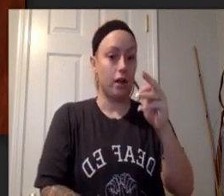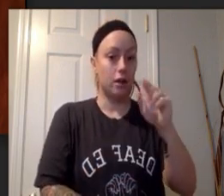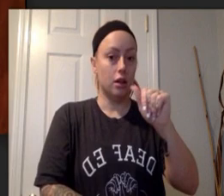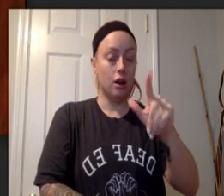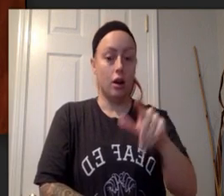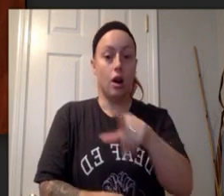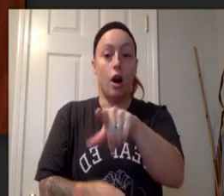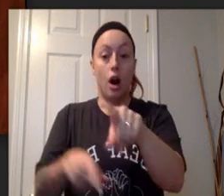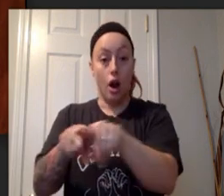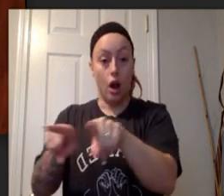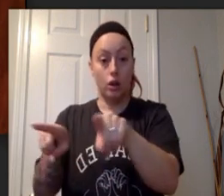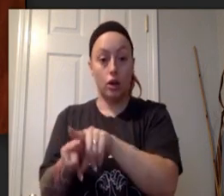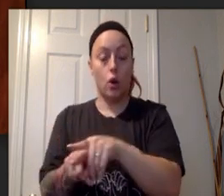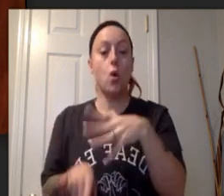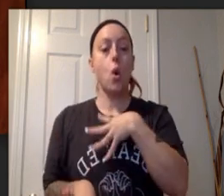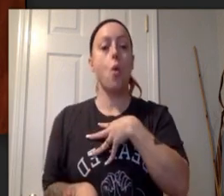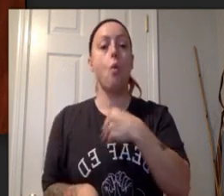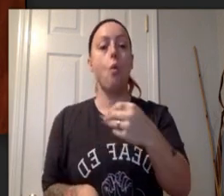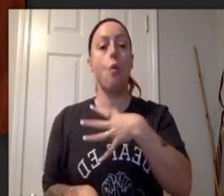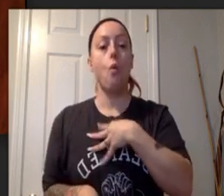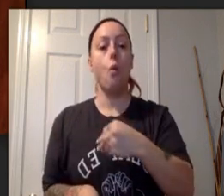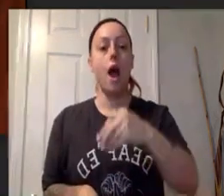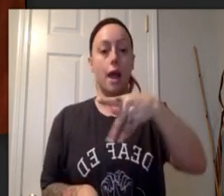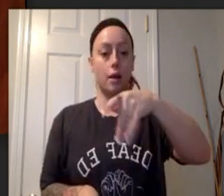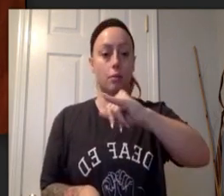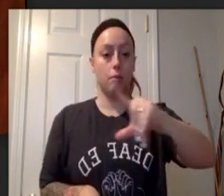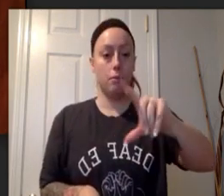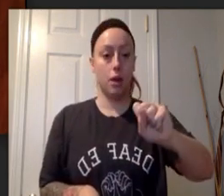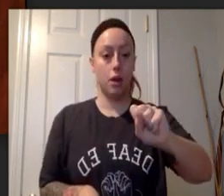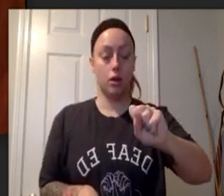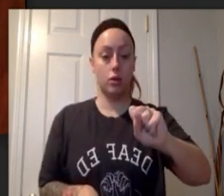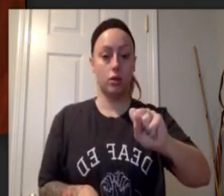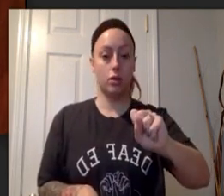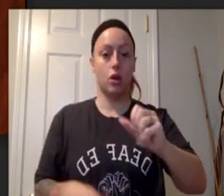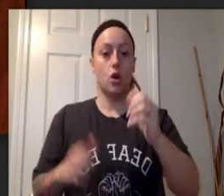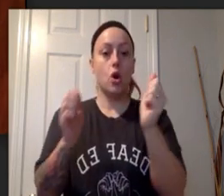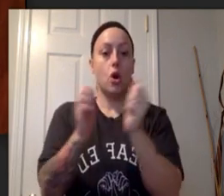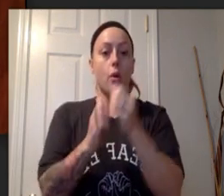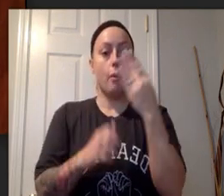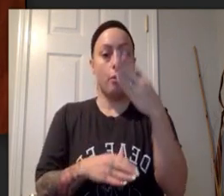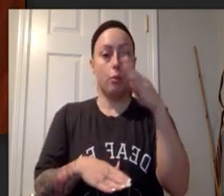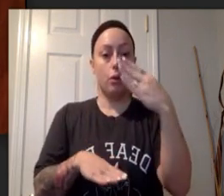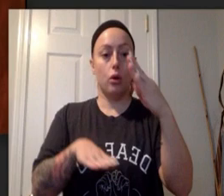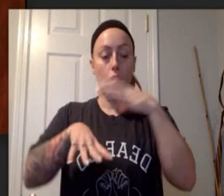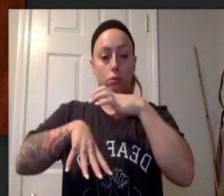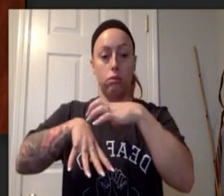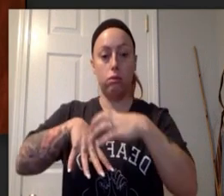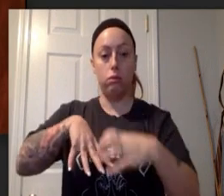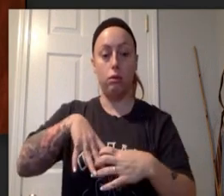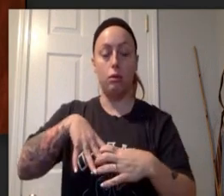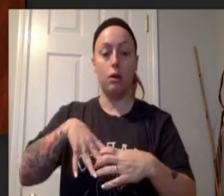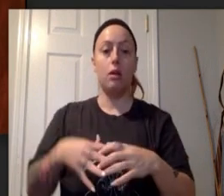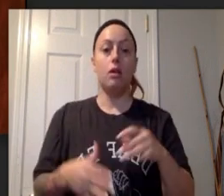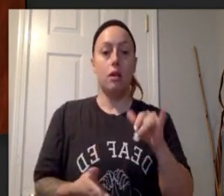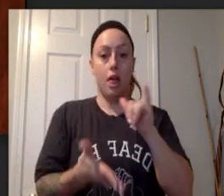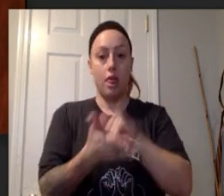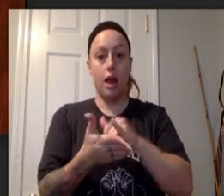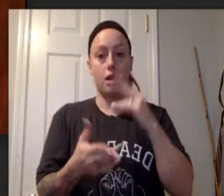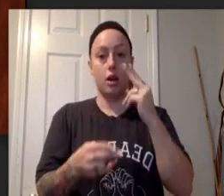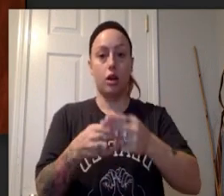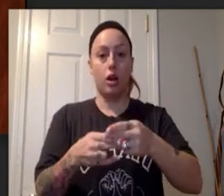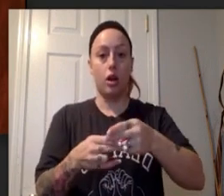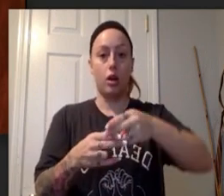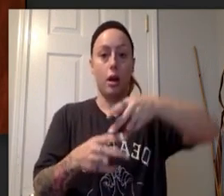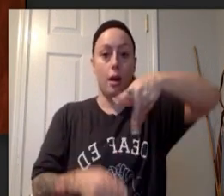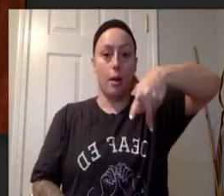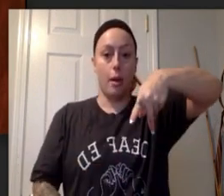them that are testing positive for pyros, not fentanyl. So another lethal contaminant. And then now the big thing we're seeing, and I've